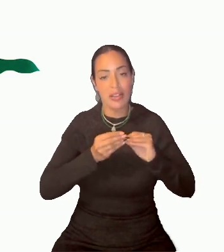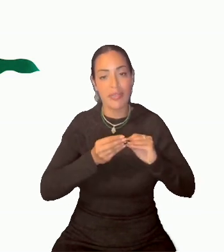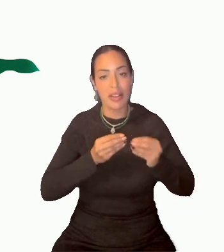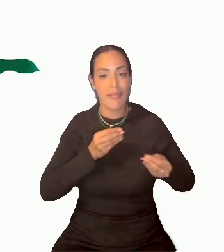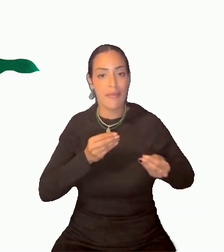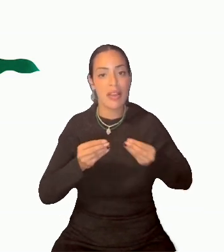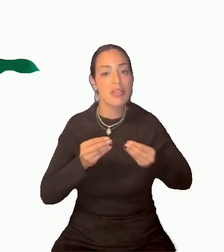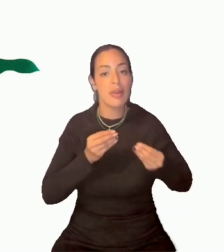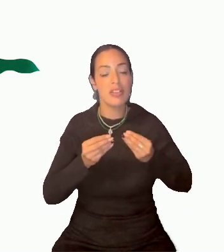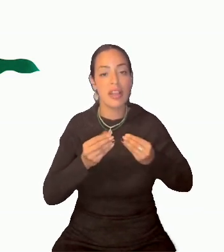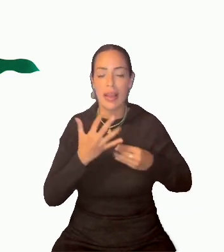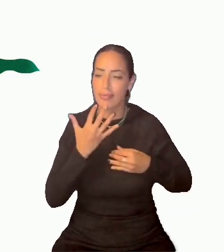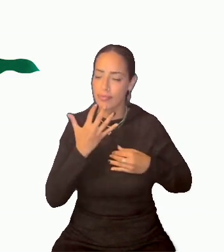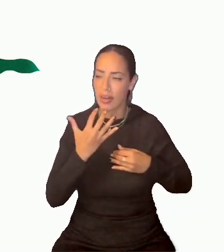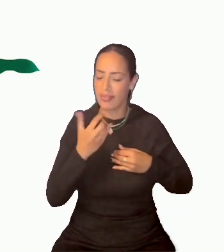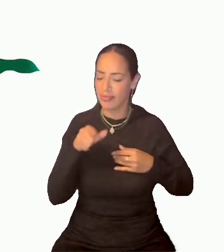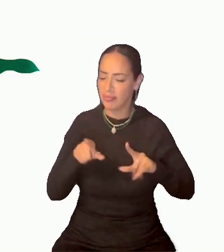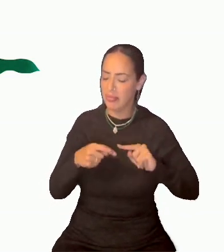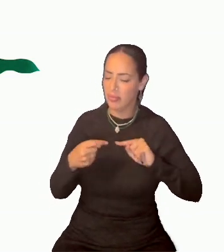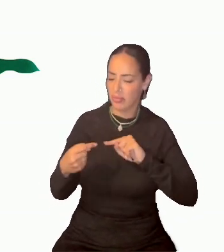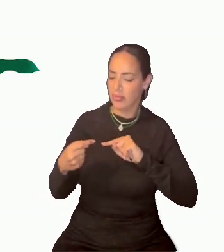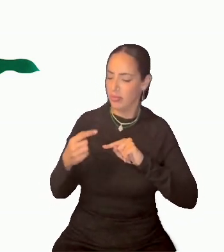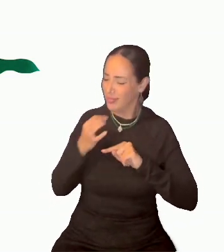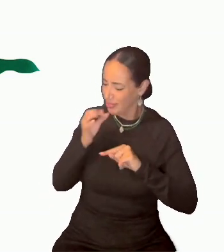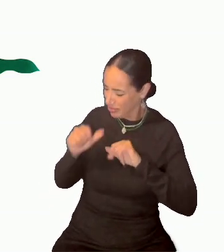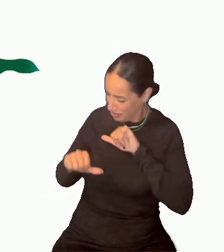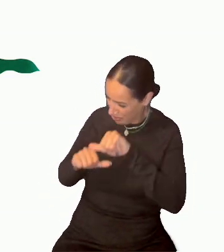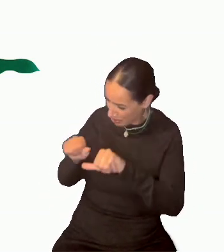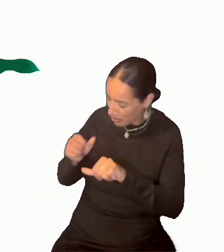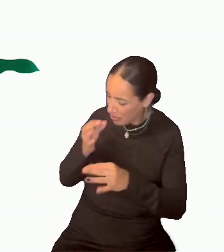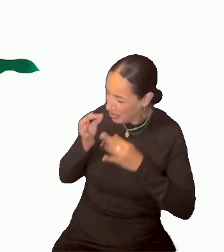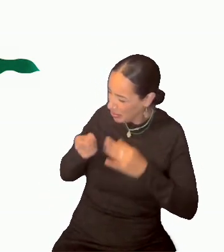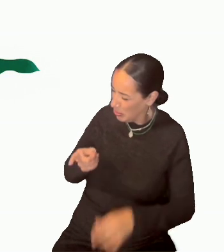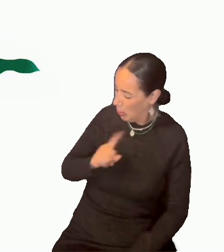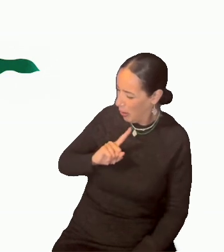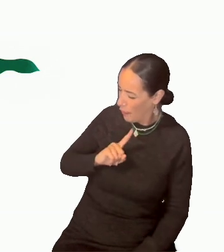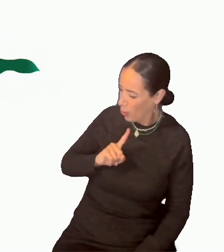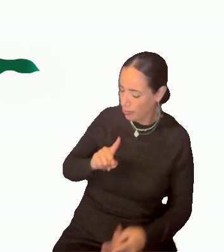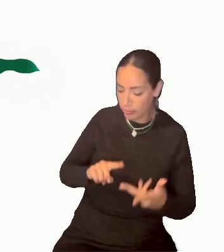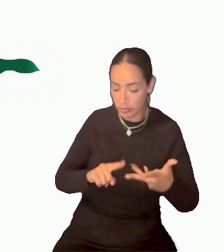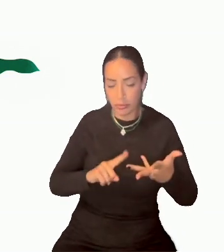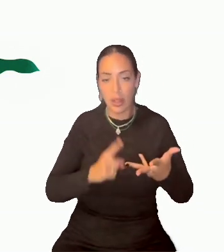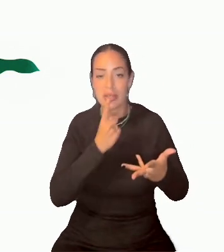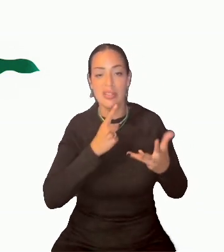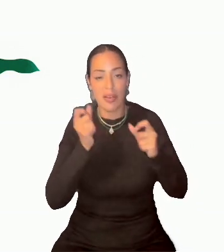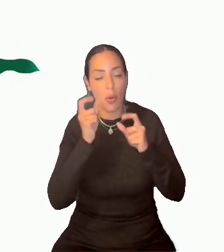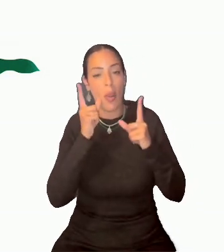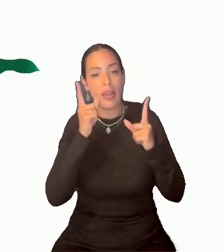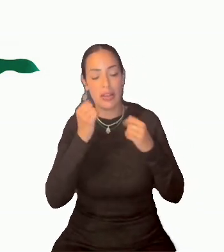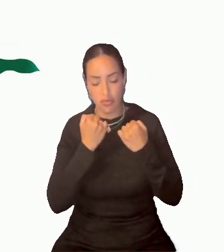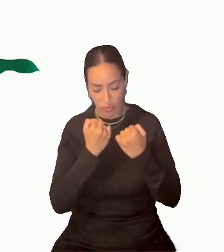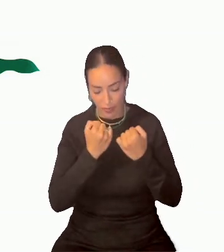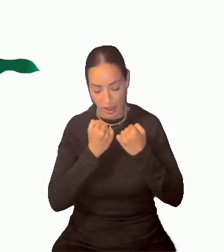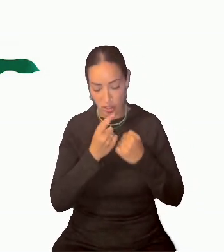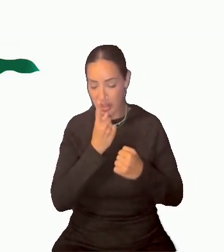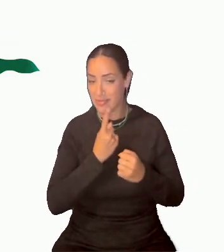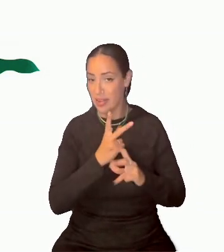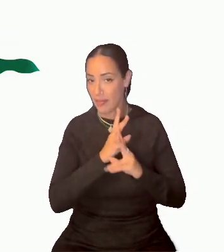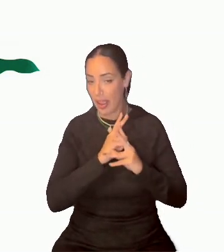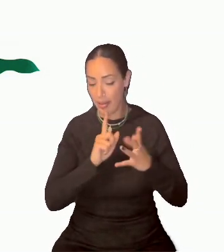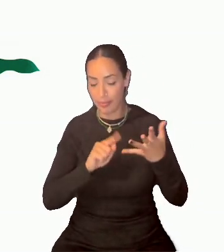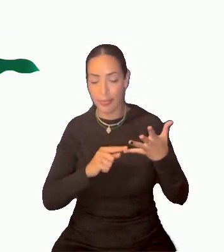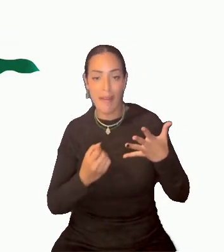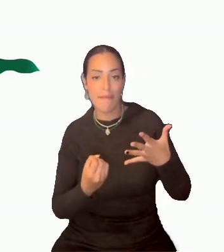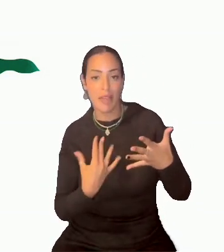and the courage to challenge and question processes, self-awareness, reflection, and self-care, seeking